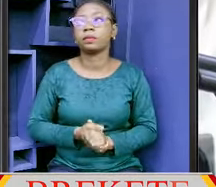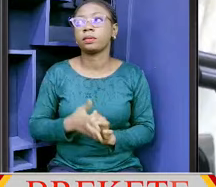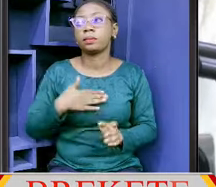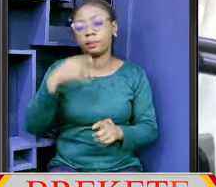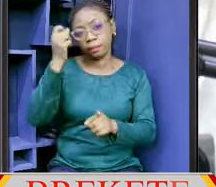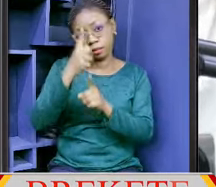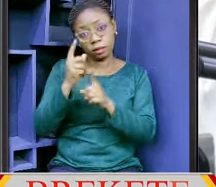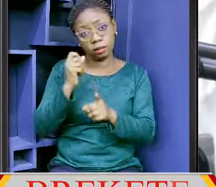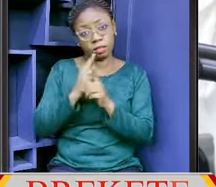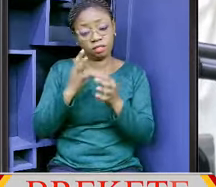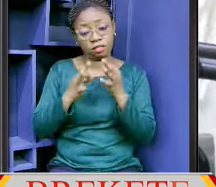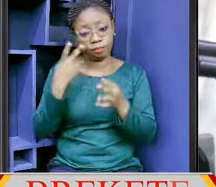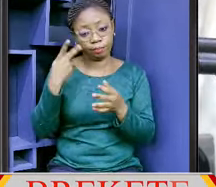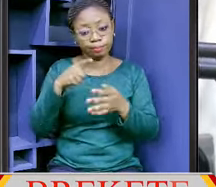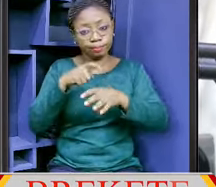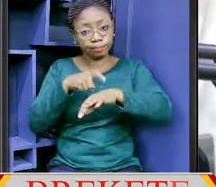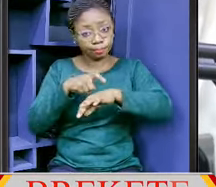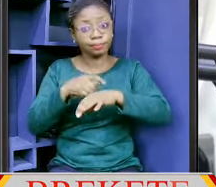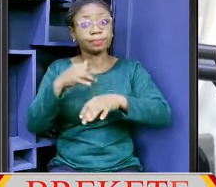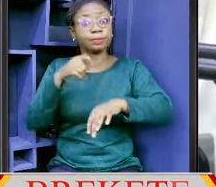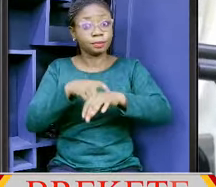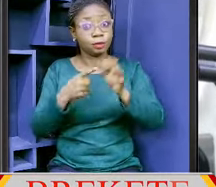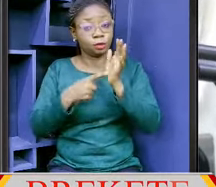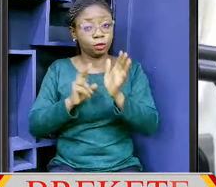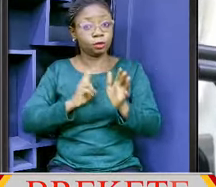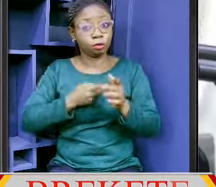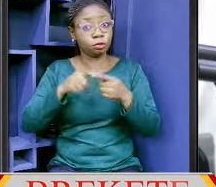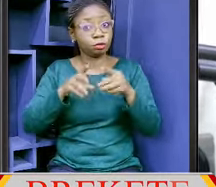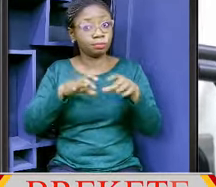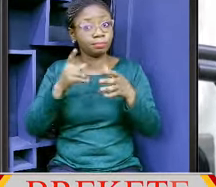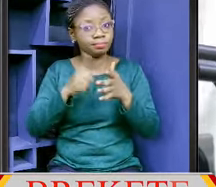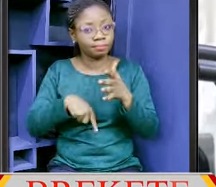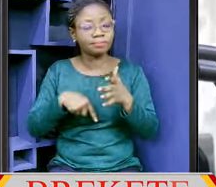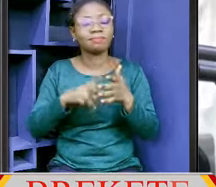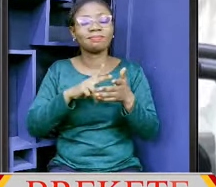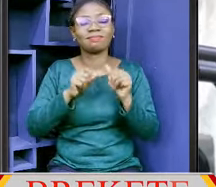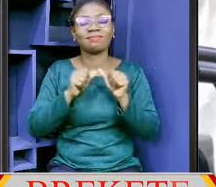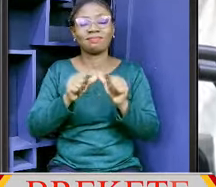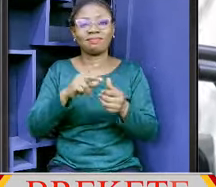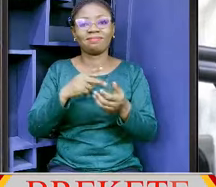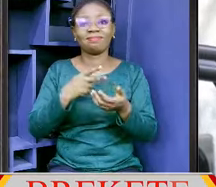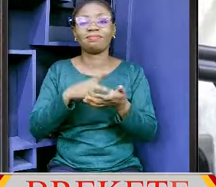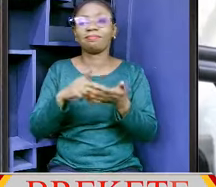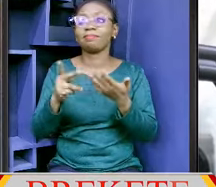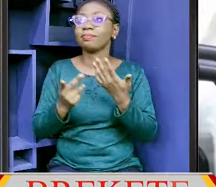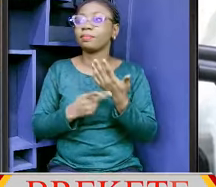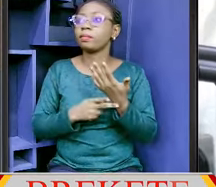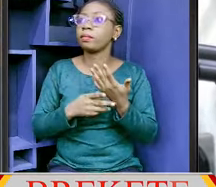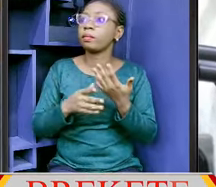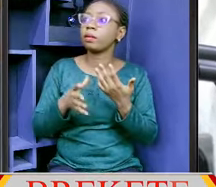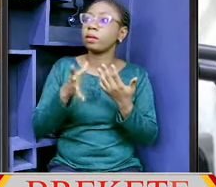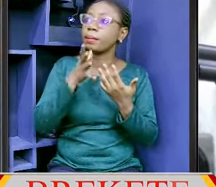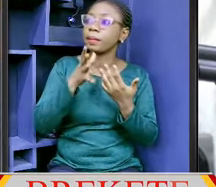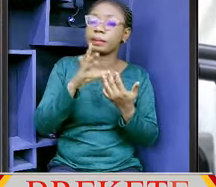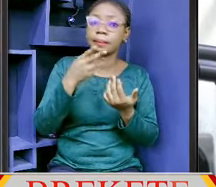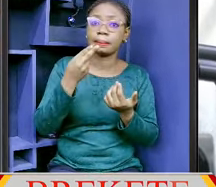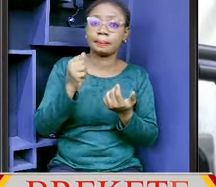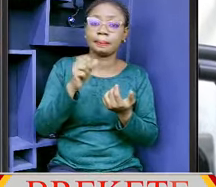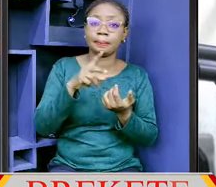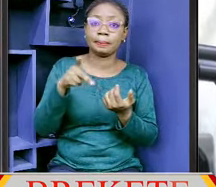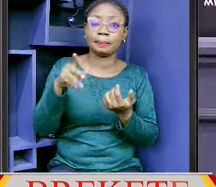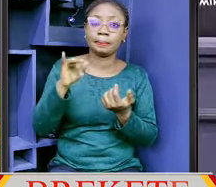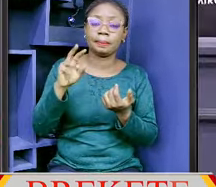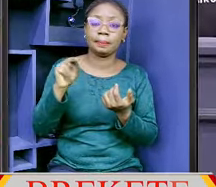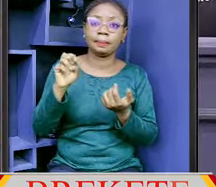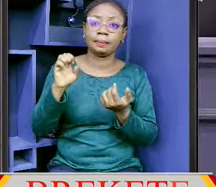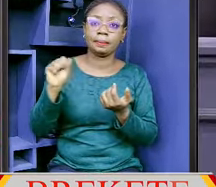My brothers, my sisters, if you look down on a sister time, don't they give a signal to do things, signal make we continue to deliver, not they go. Madam Happiness, give